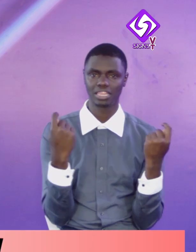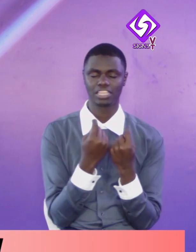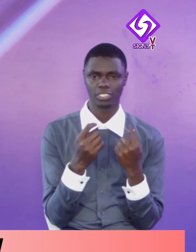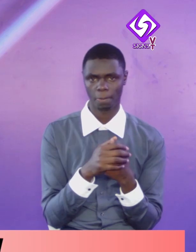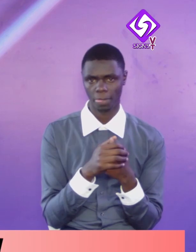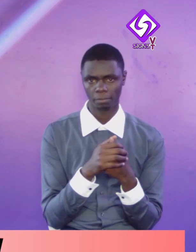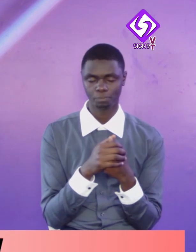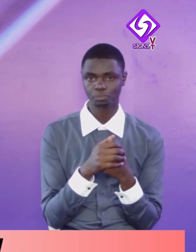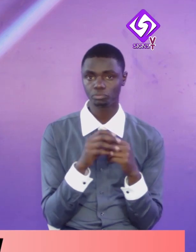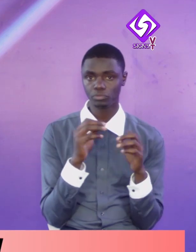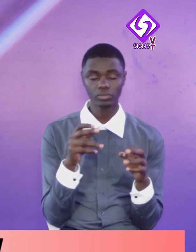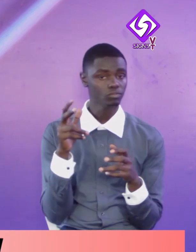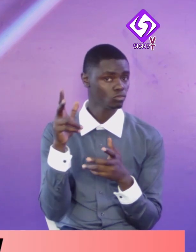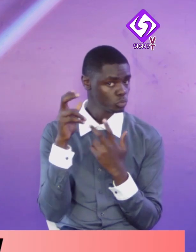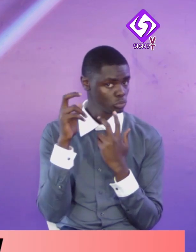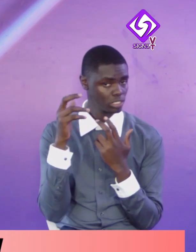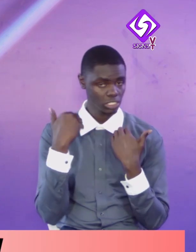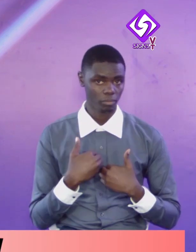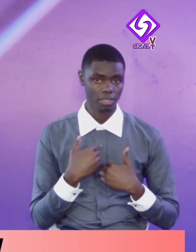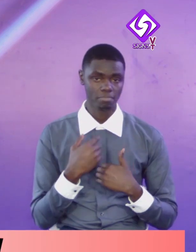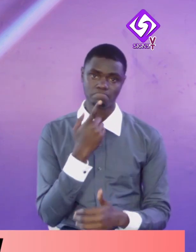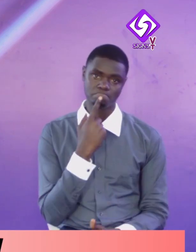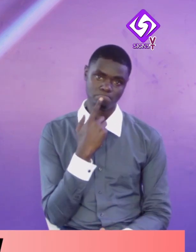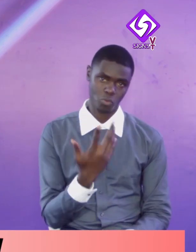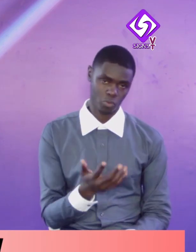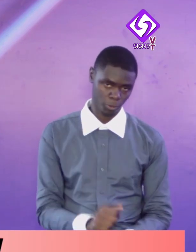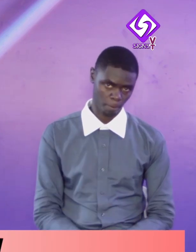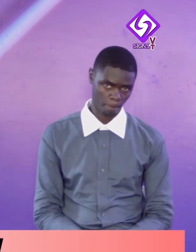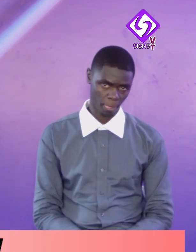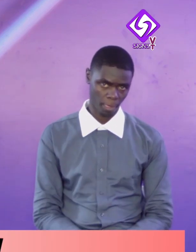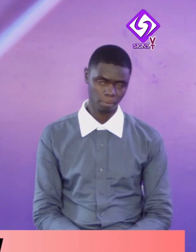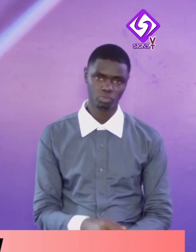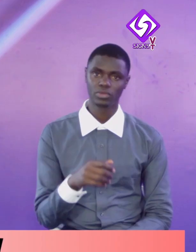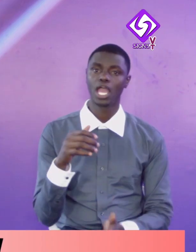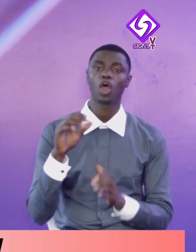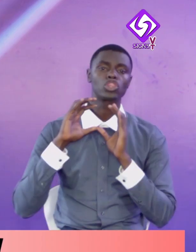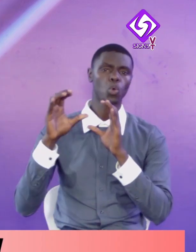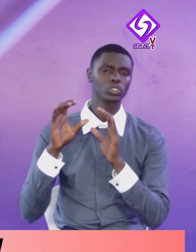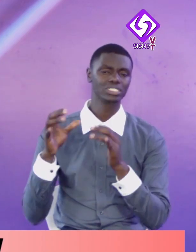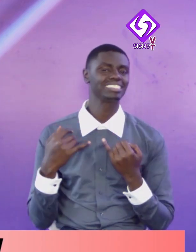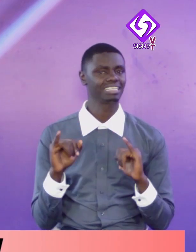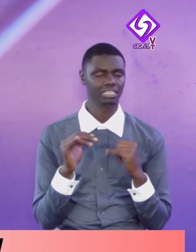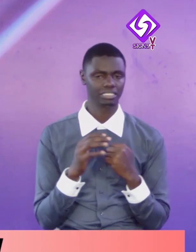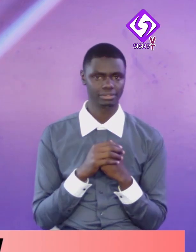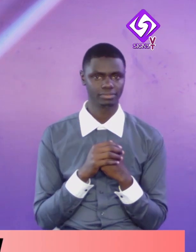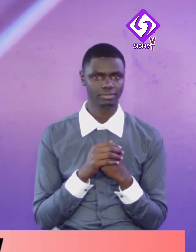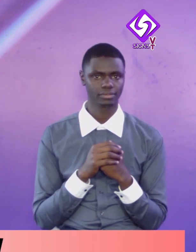player. And if you listened to me keenly, I was telling you, Arne Slot is trying